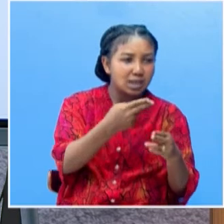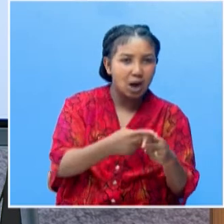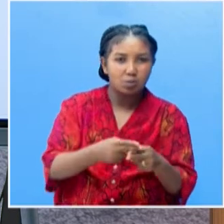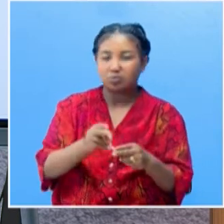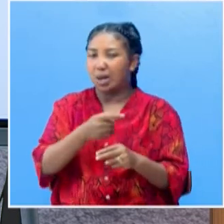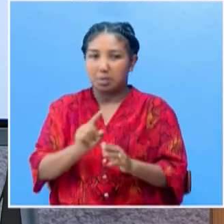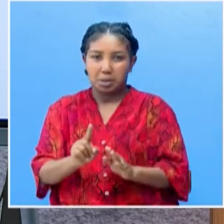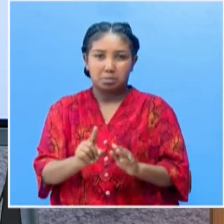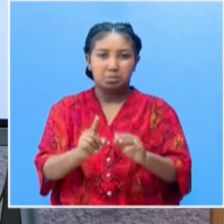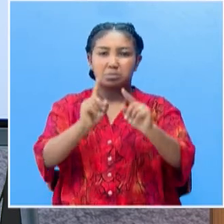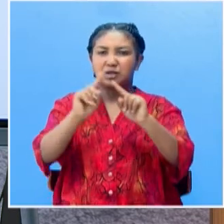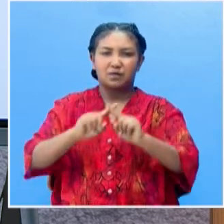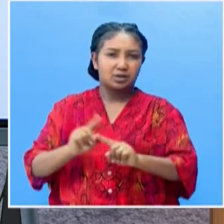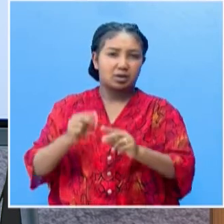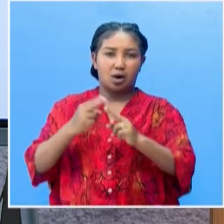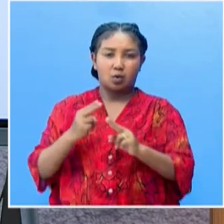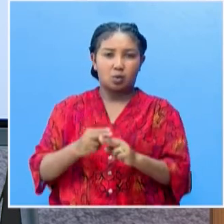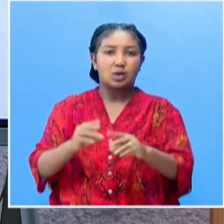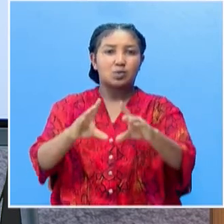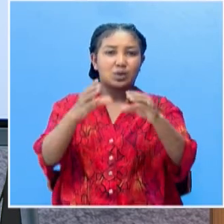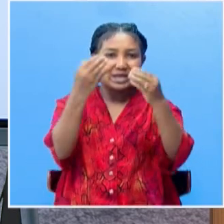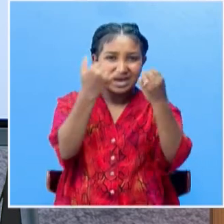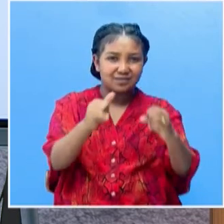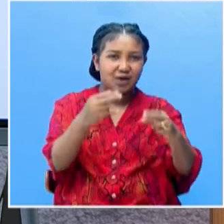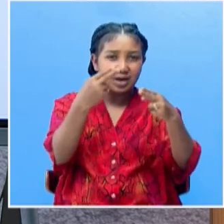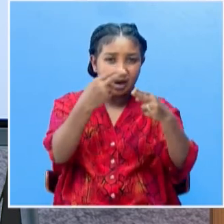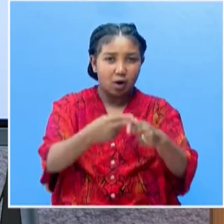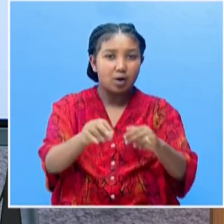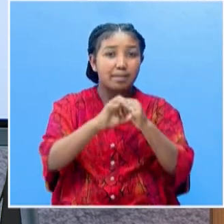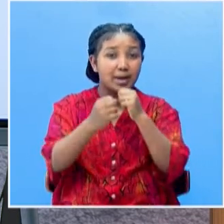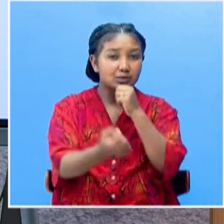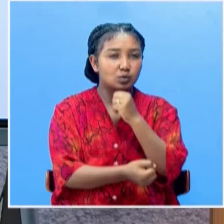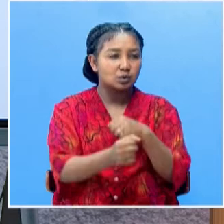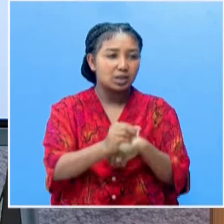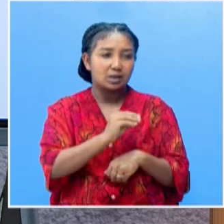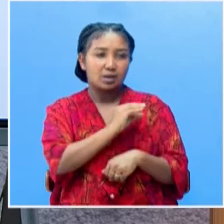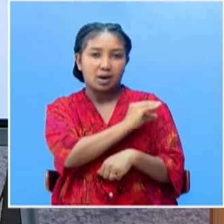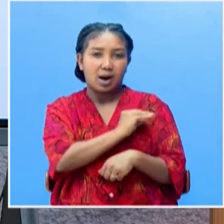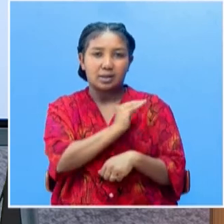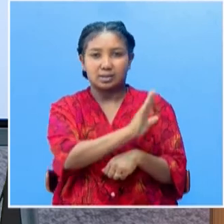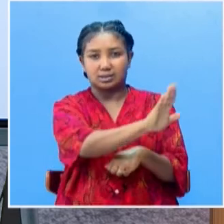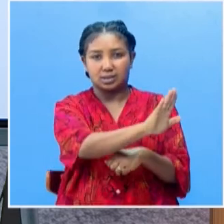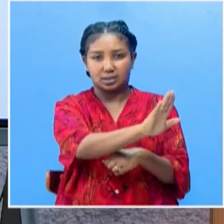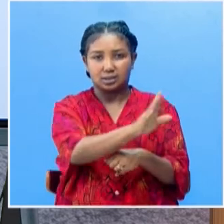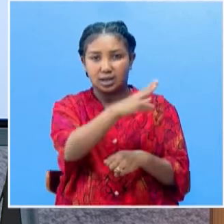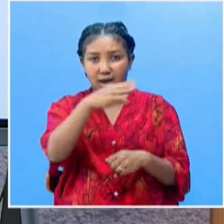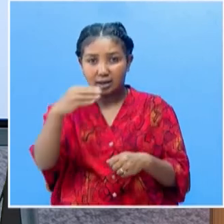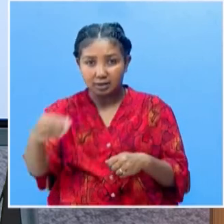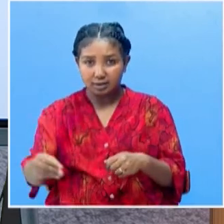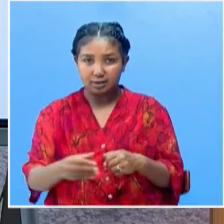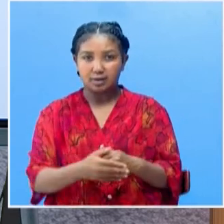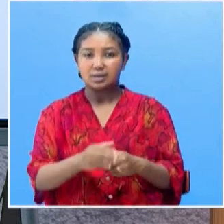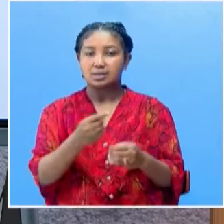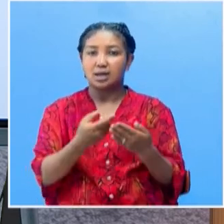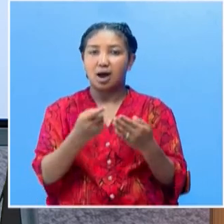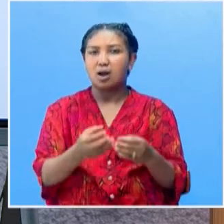noun, so just go away. We classify nouns based on their characteristics. Yes? And